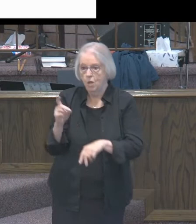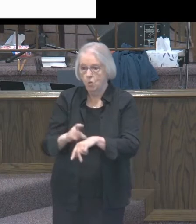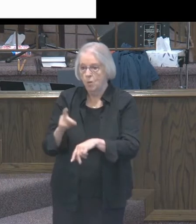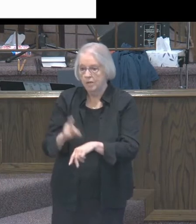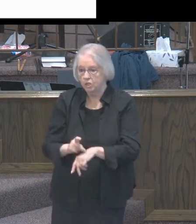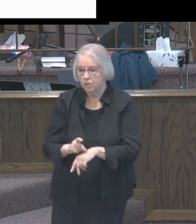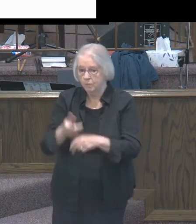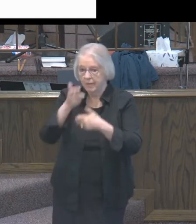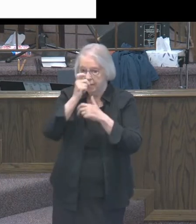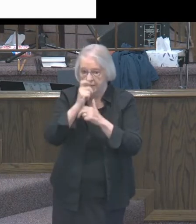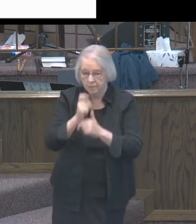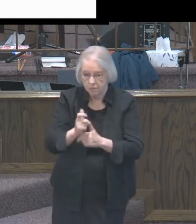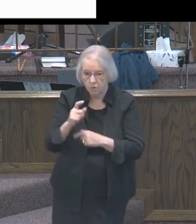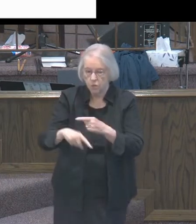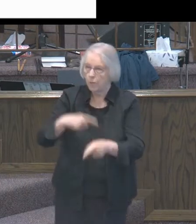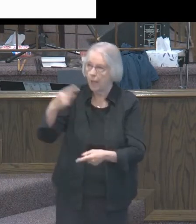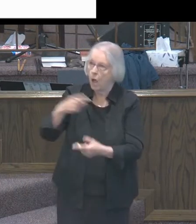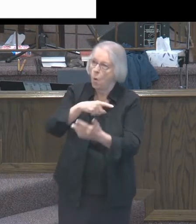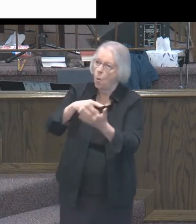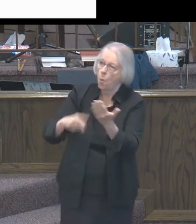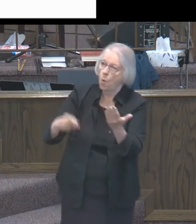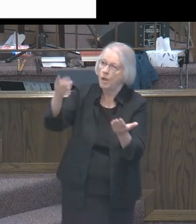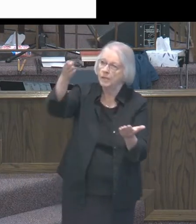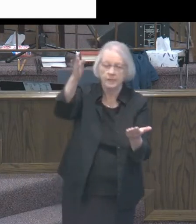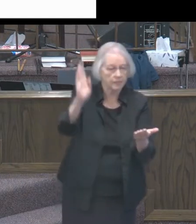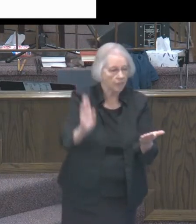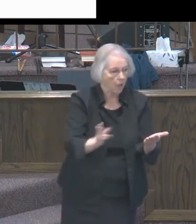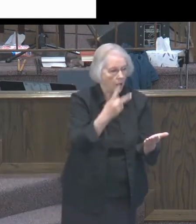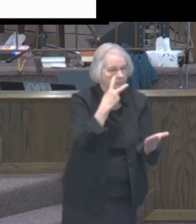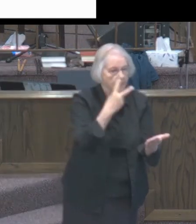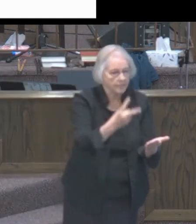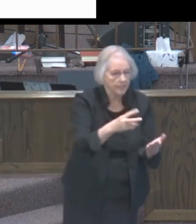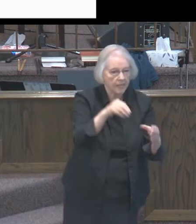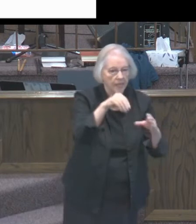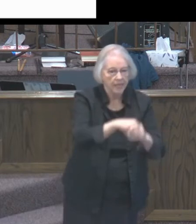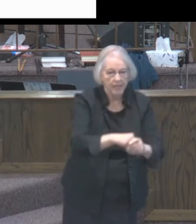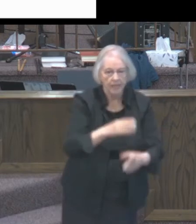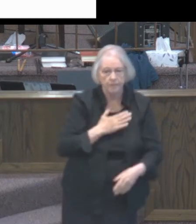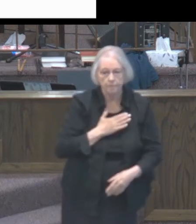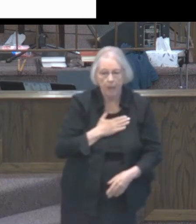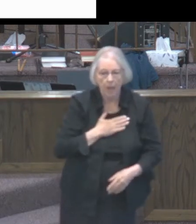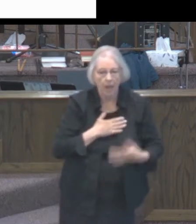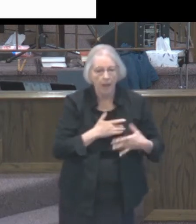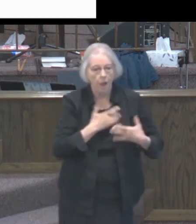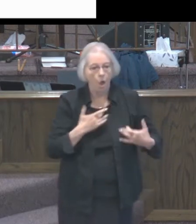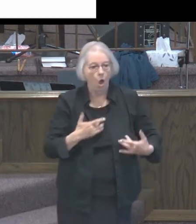after life situation after life situation is going to be, what is it that you